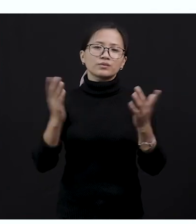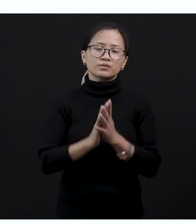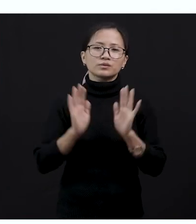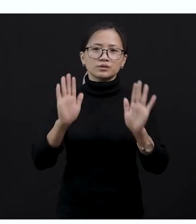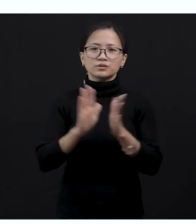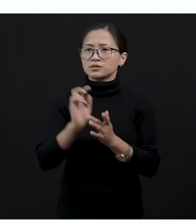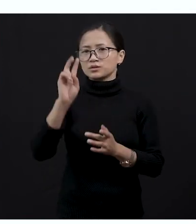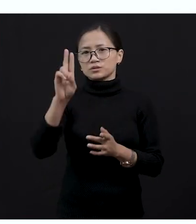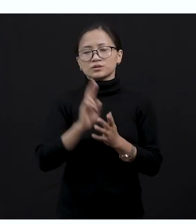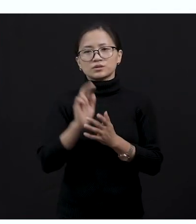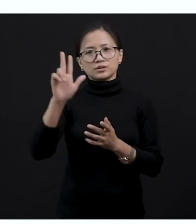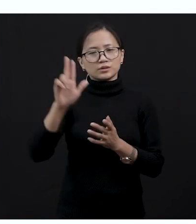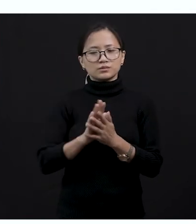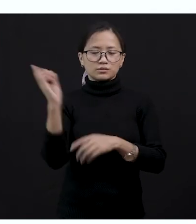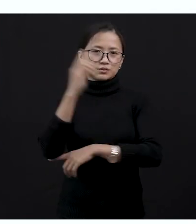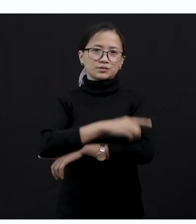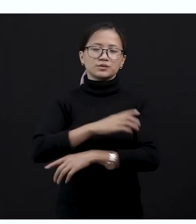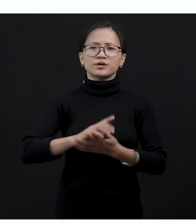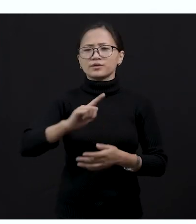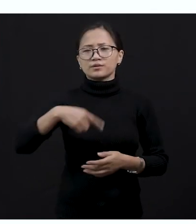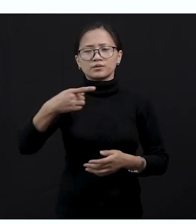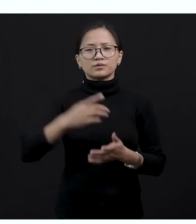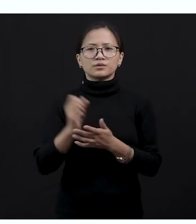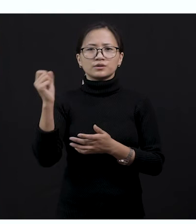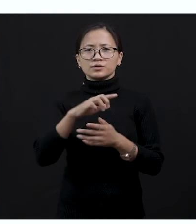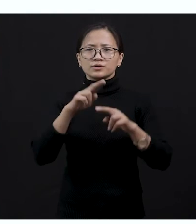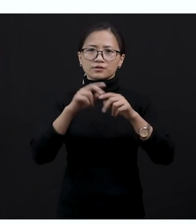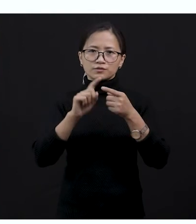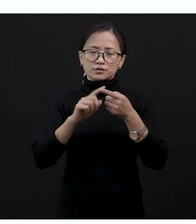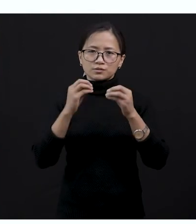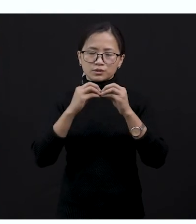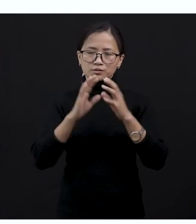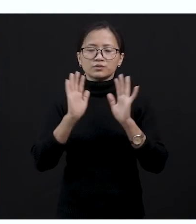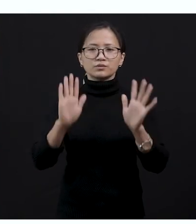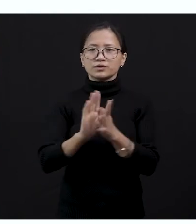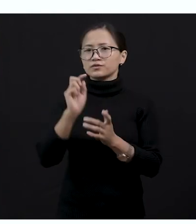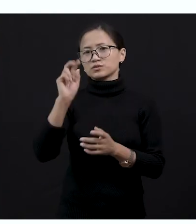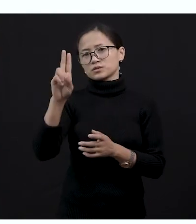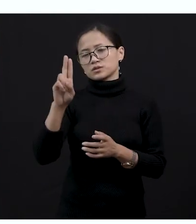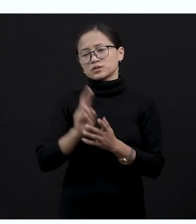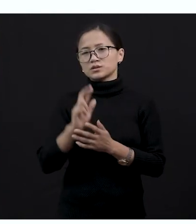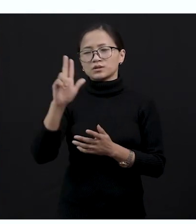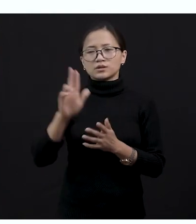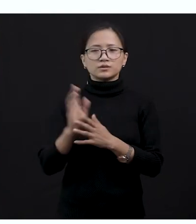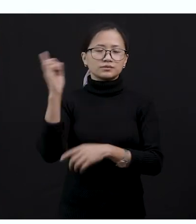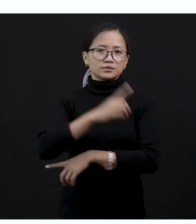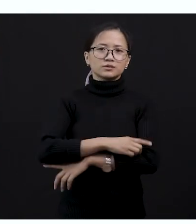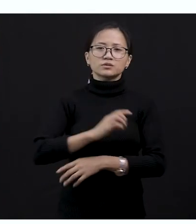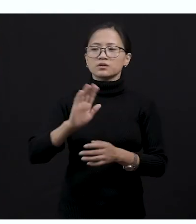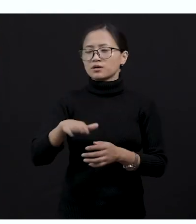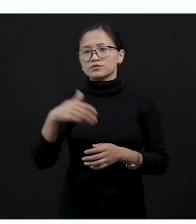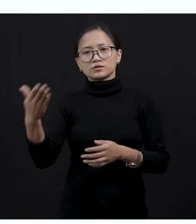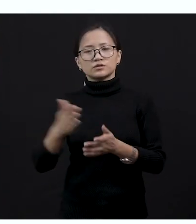we have 28 days, right? Every year in the month of February we have only 28 days, but after